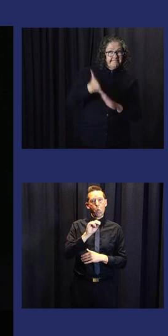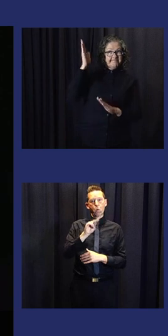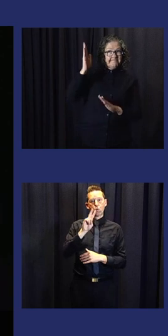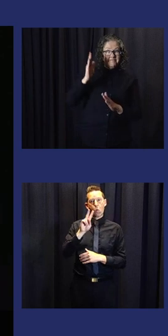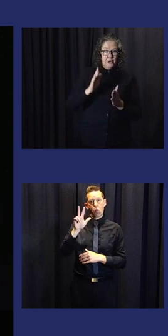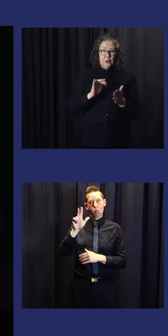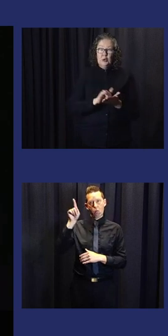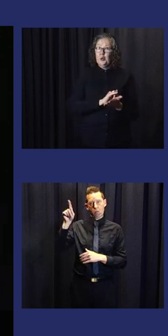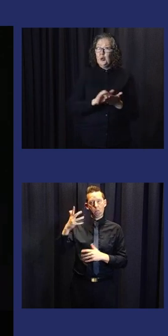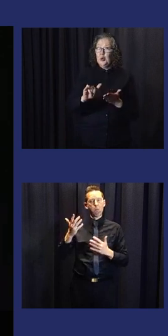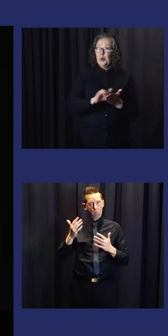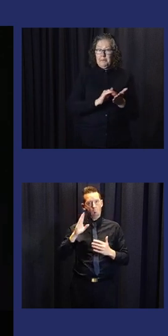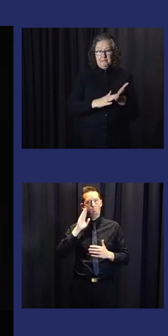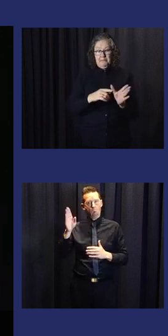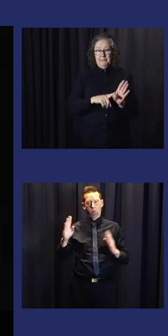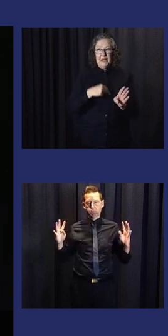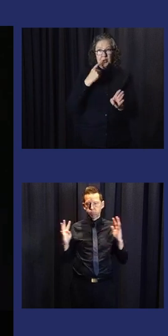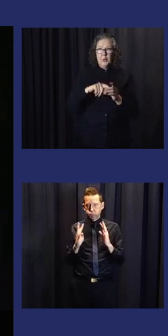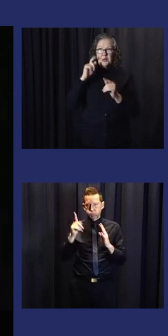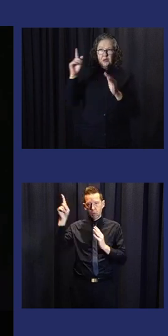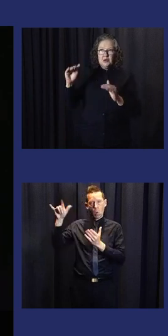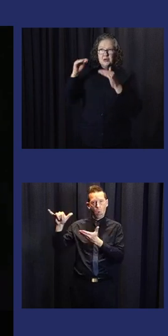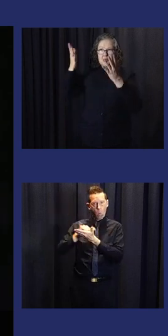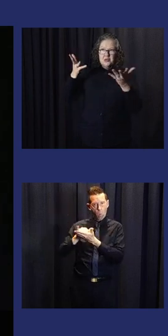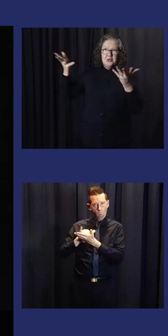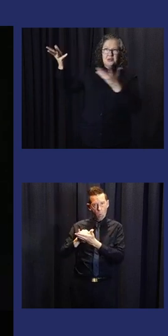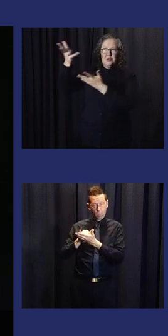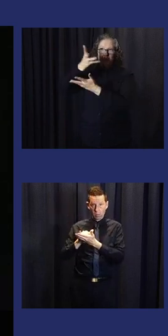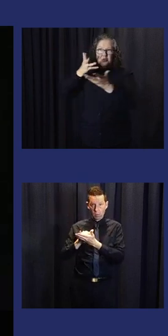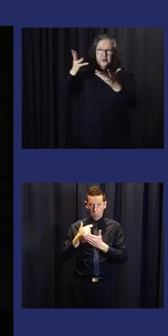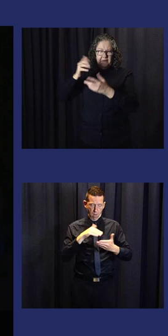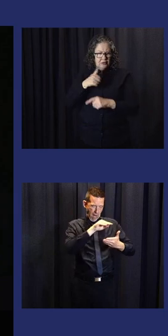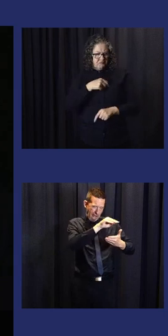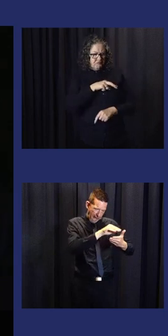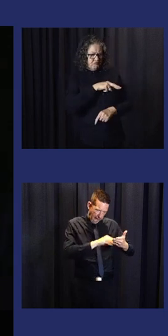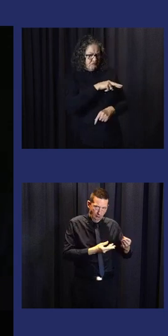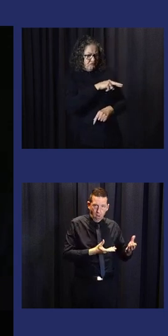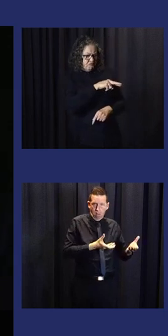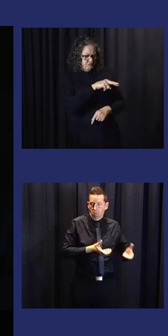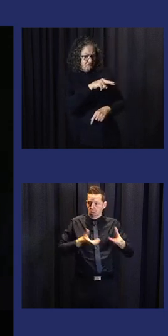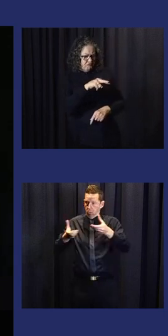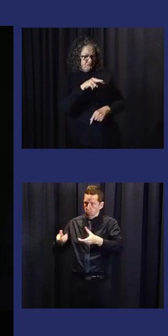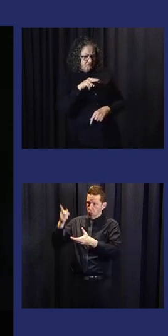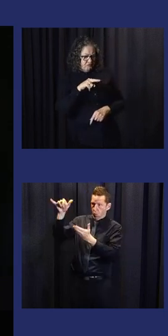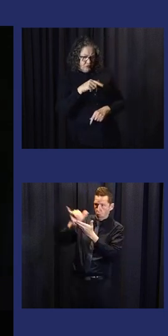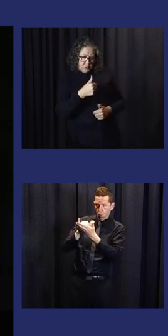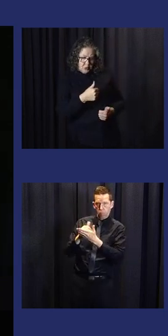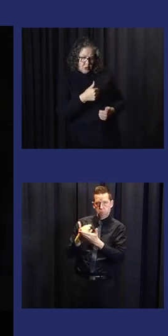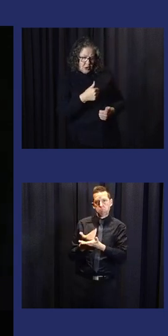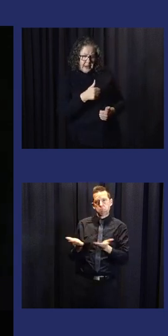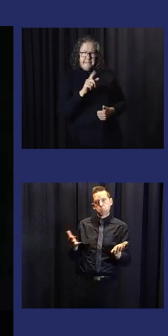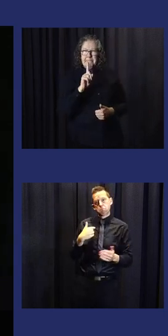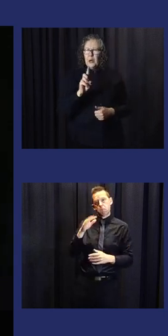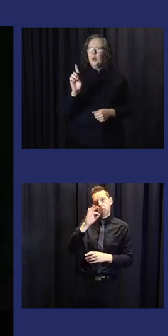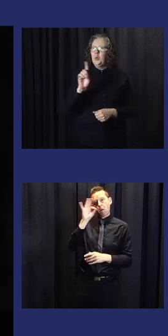high-level discussions there. We've heard a lot of really interesting insights into what needs to happen. But what's the number one priority